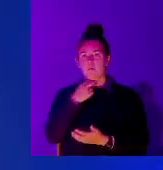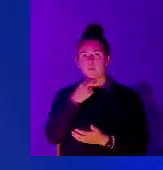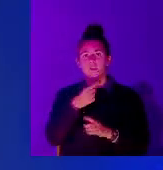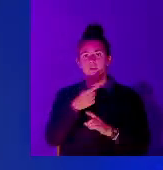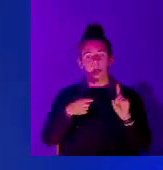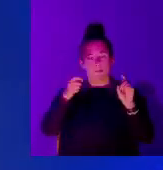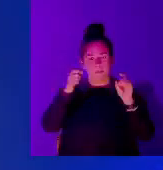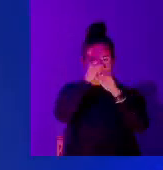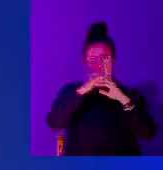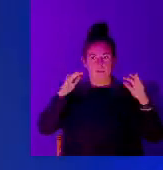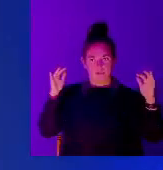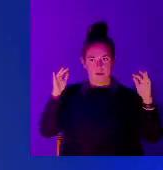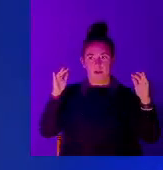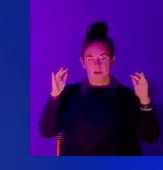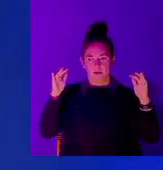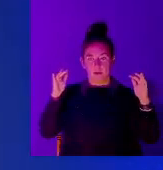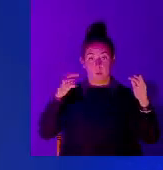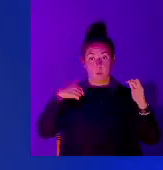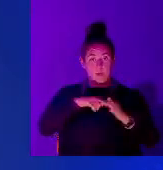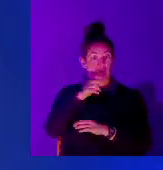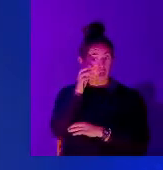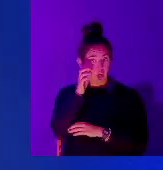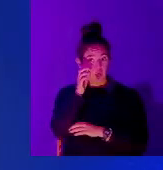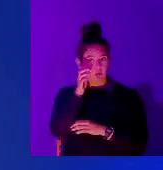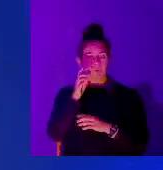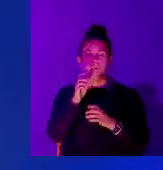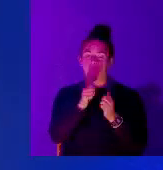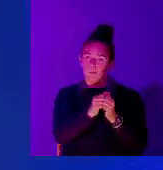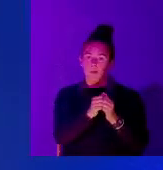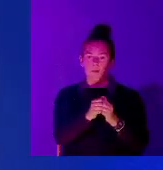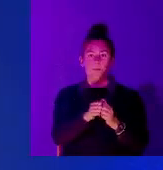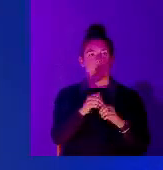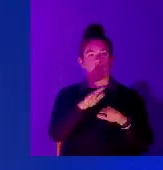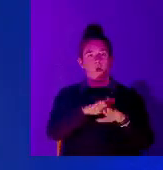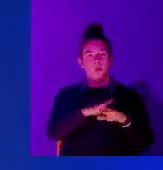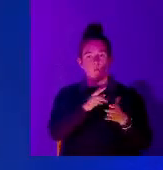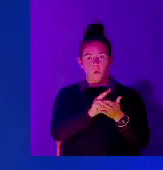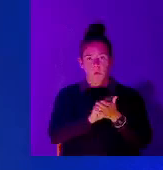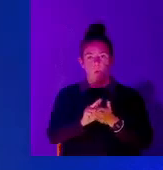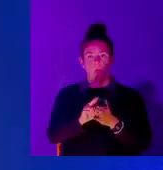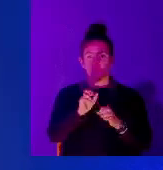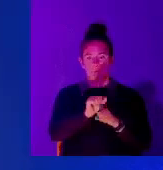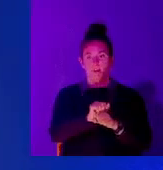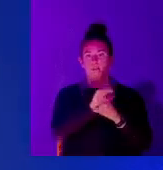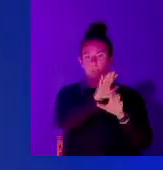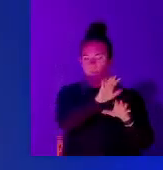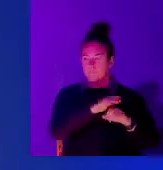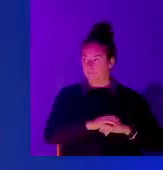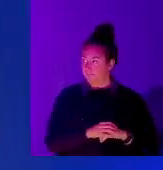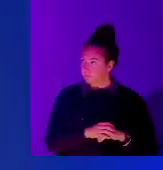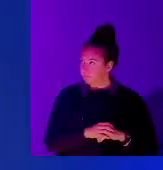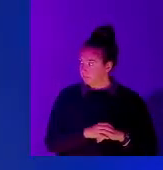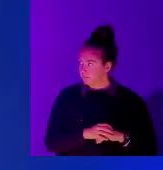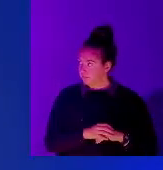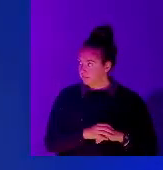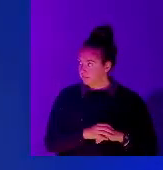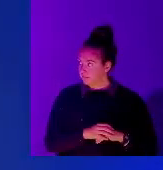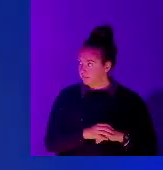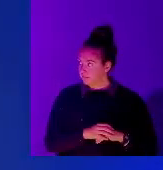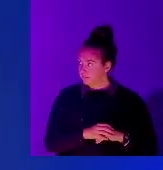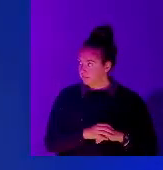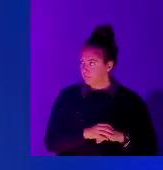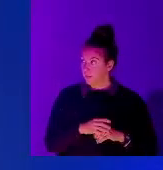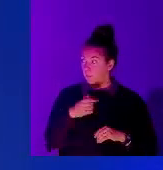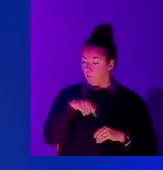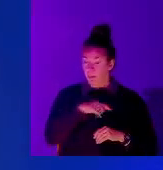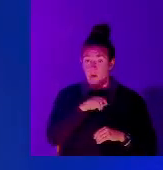were with him in the Holy Mount. And here, we have also a more sure word